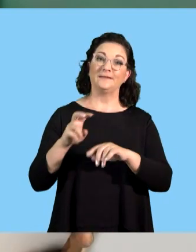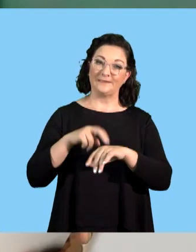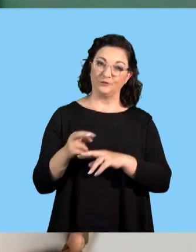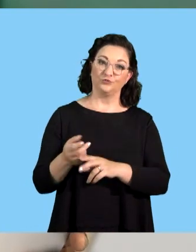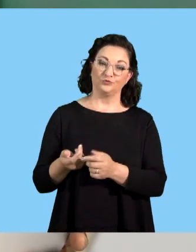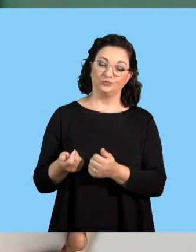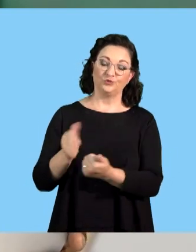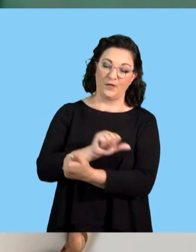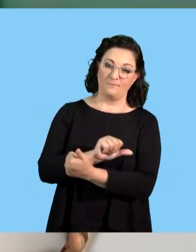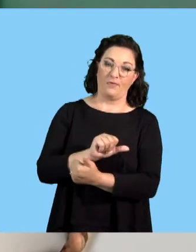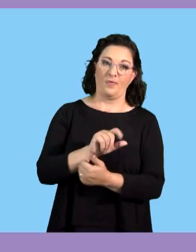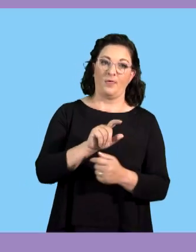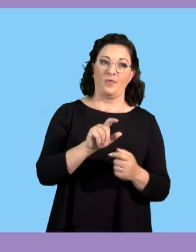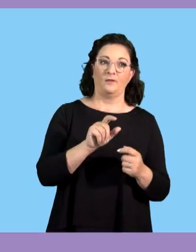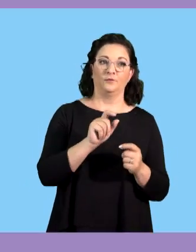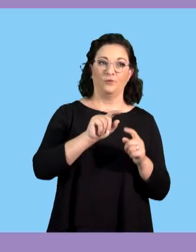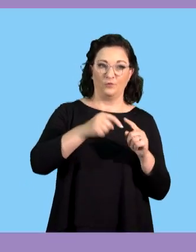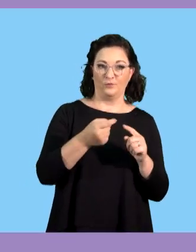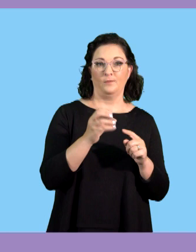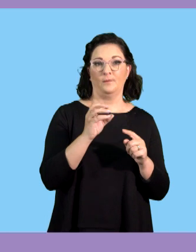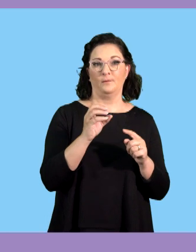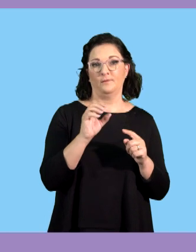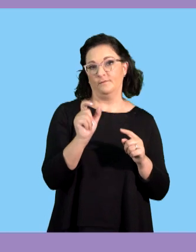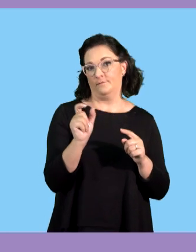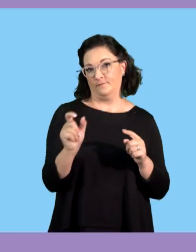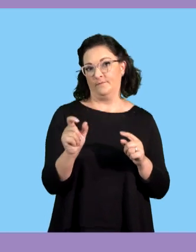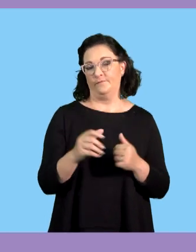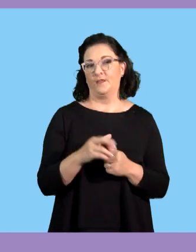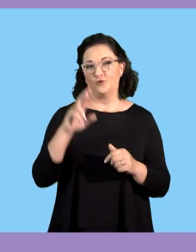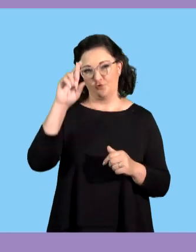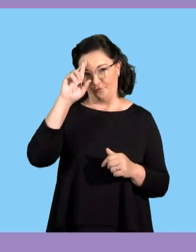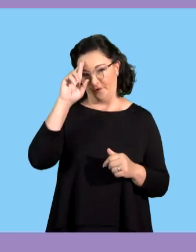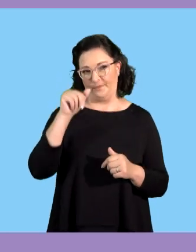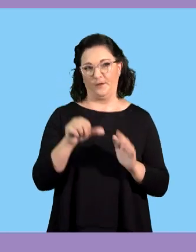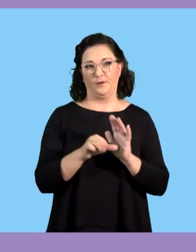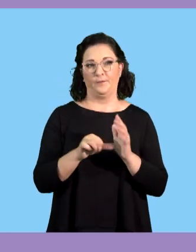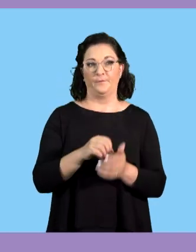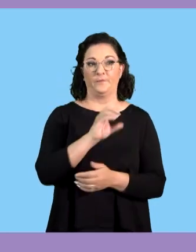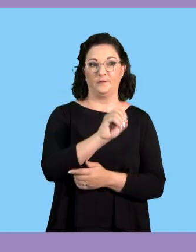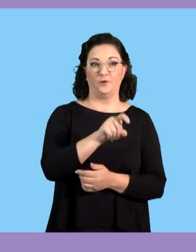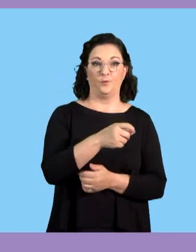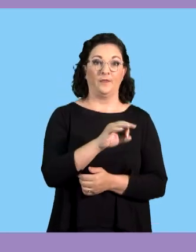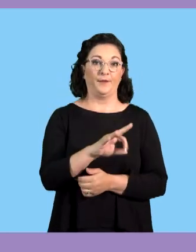is given as a decimal. Let's move. Example 1. Calculate